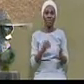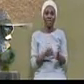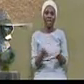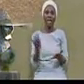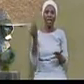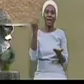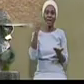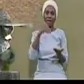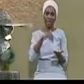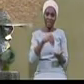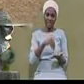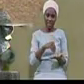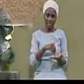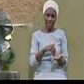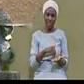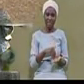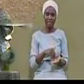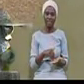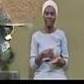it